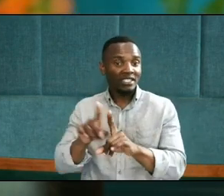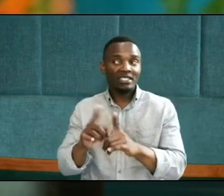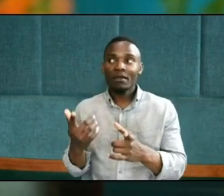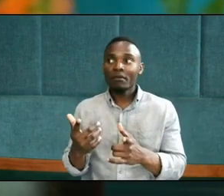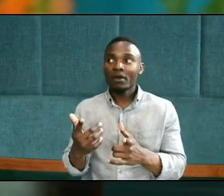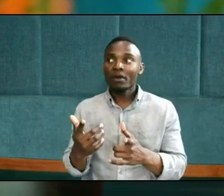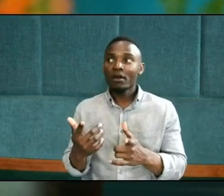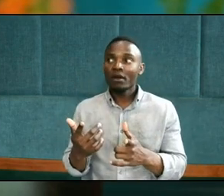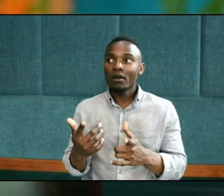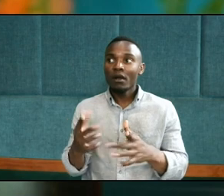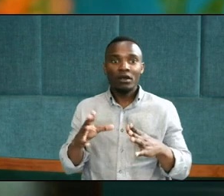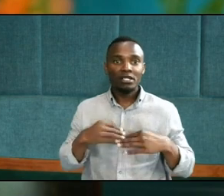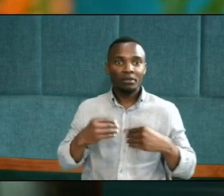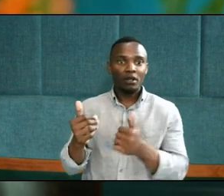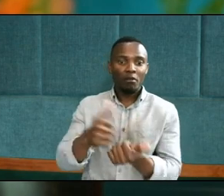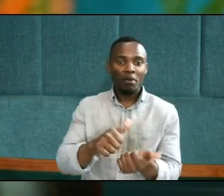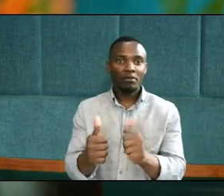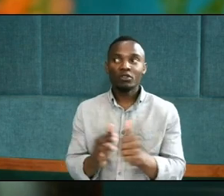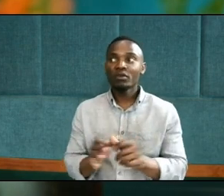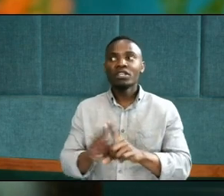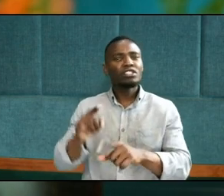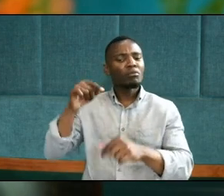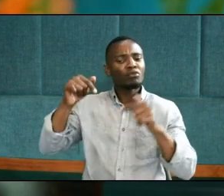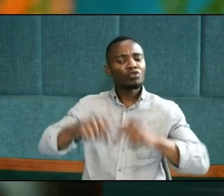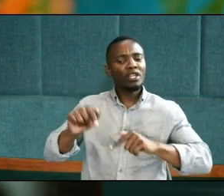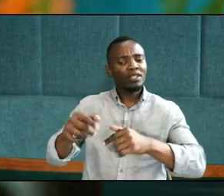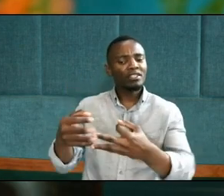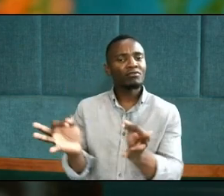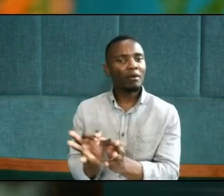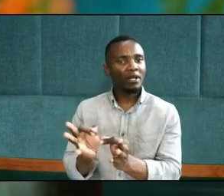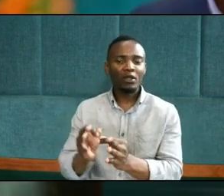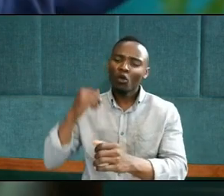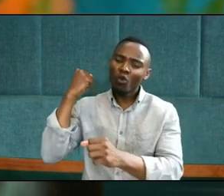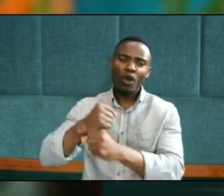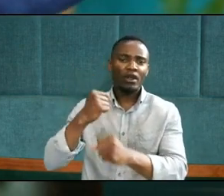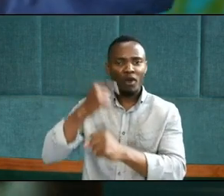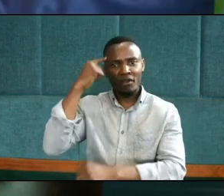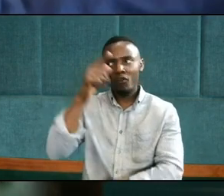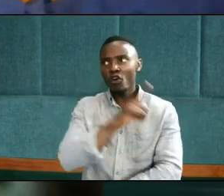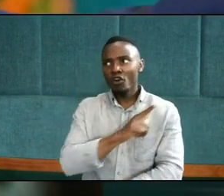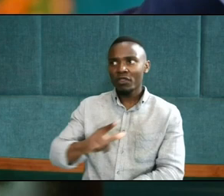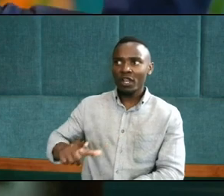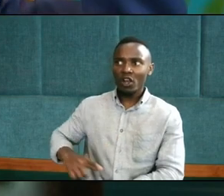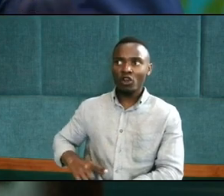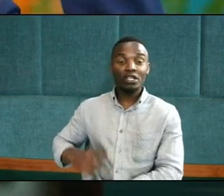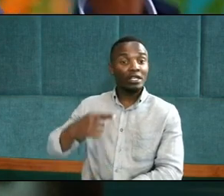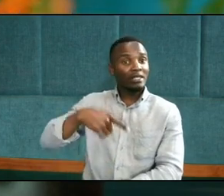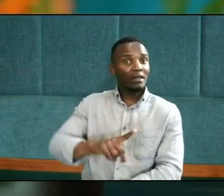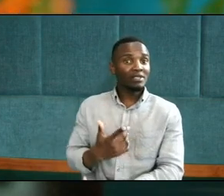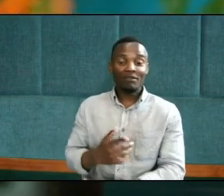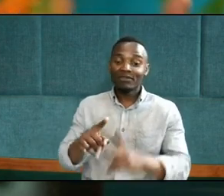Seventh-day Adventist. And today, the work that family has done for the Lord in Kikuyu land, they have